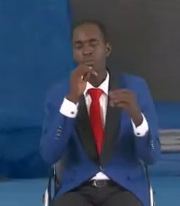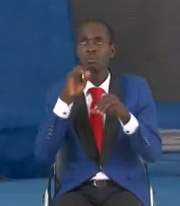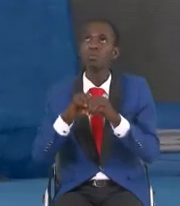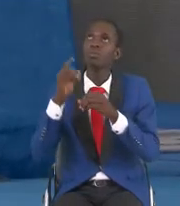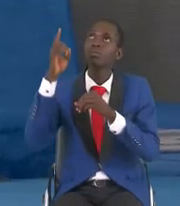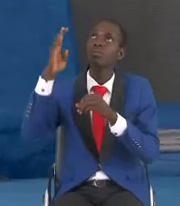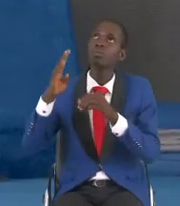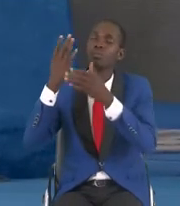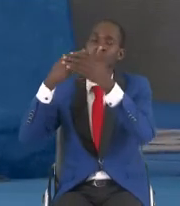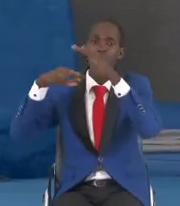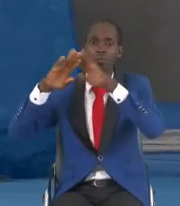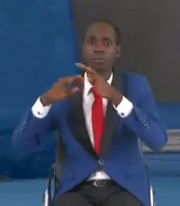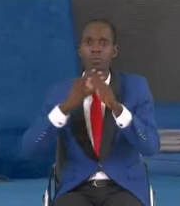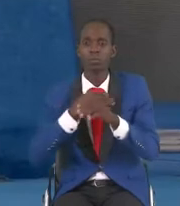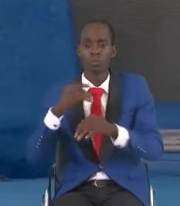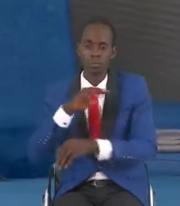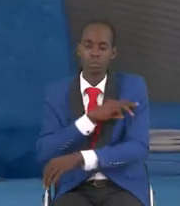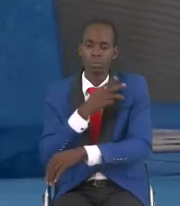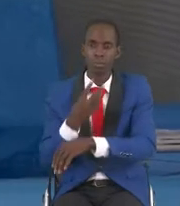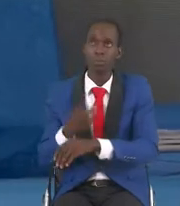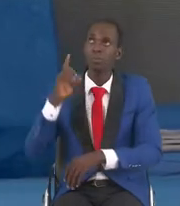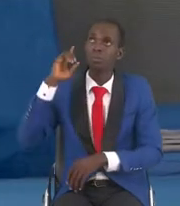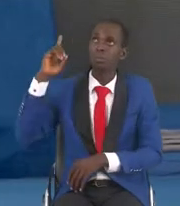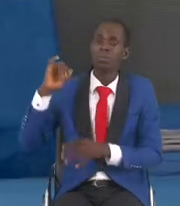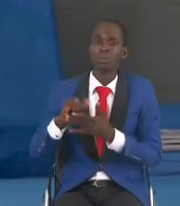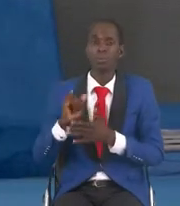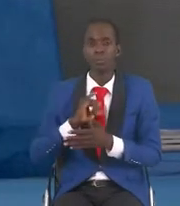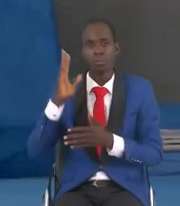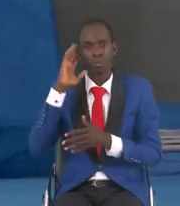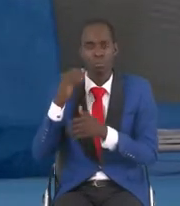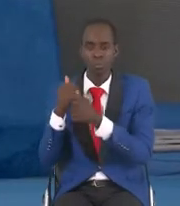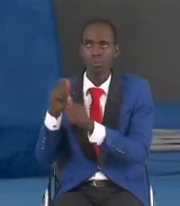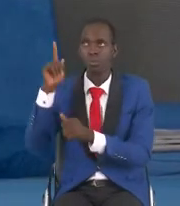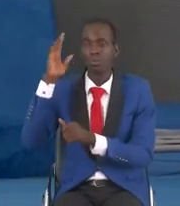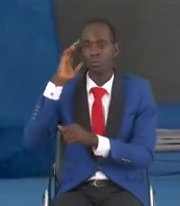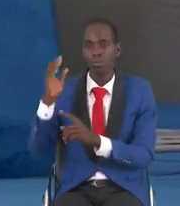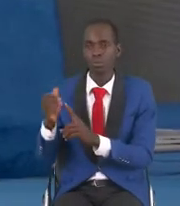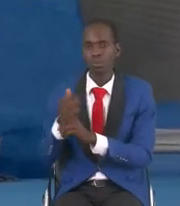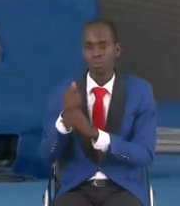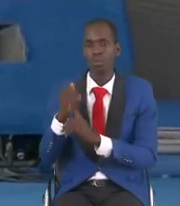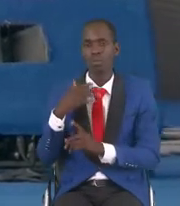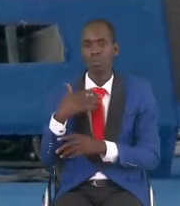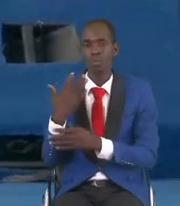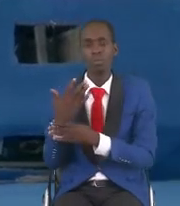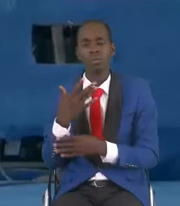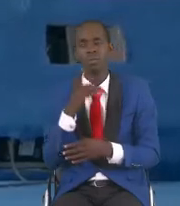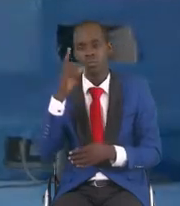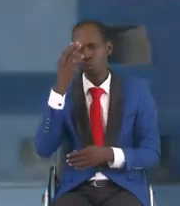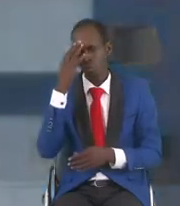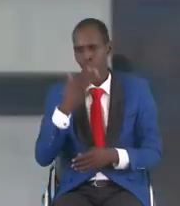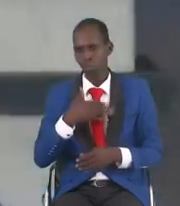in the mighty one that I will follow, and he will hold my hand. You know my faith, and you know my